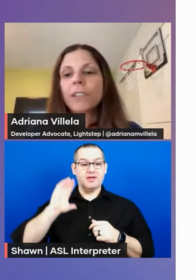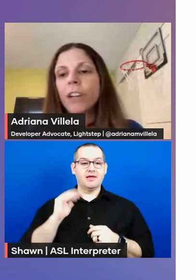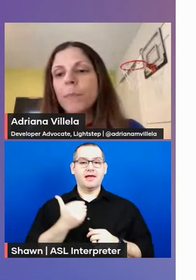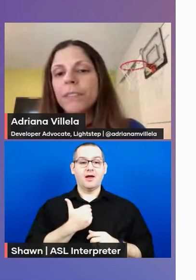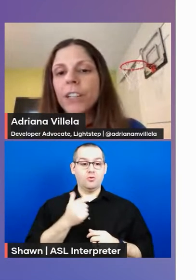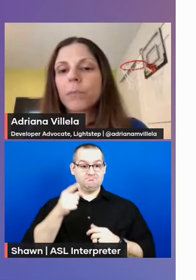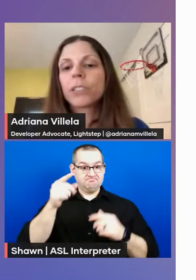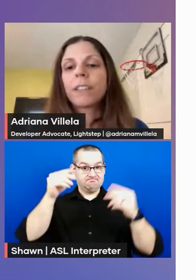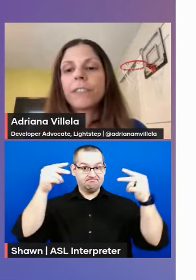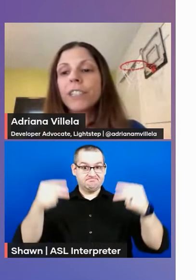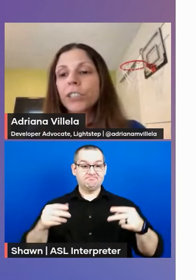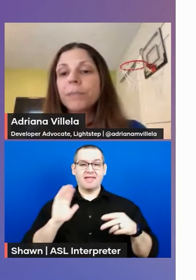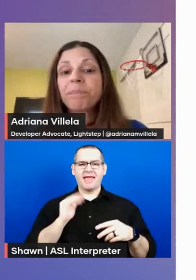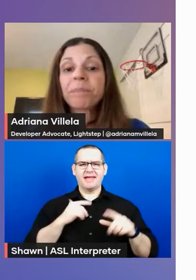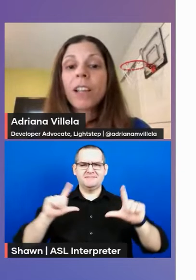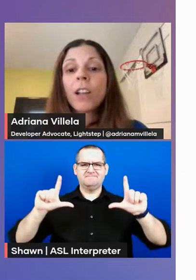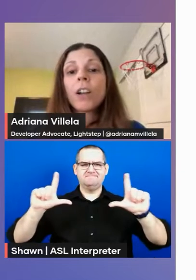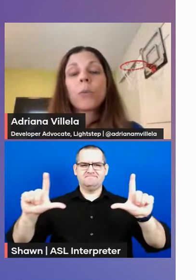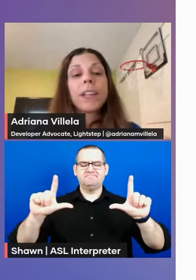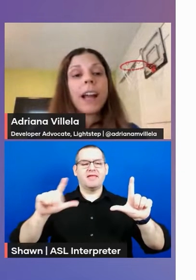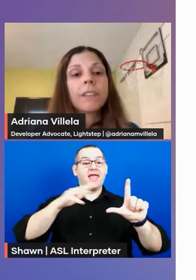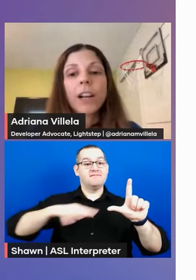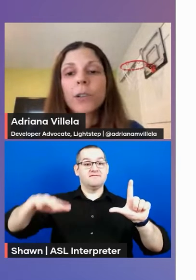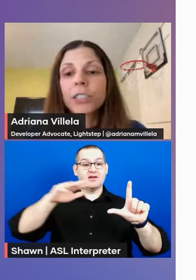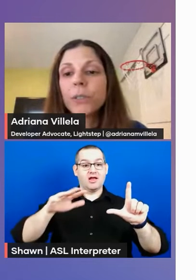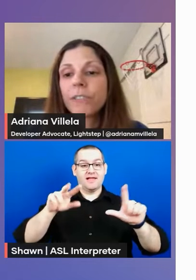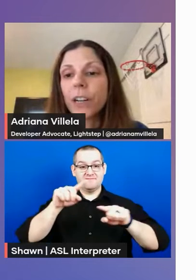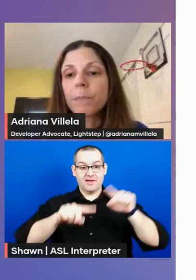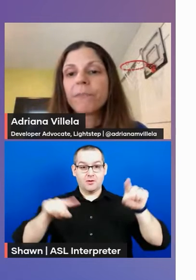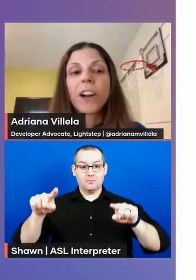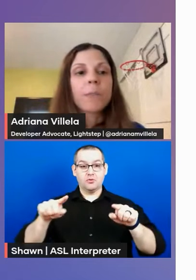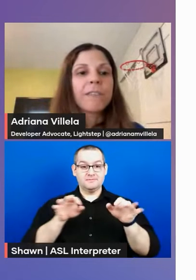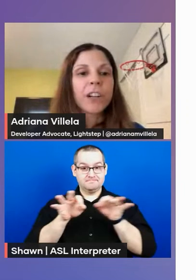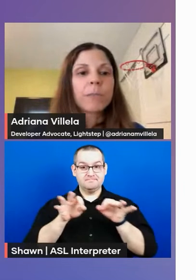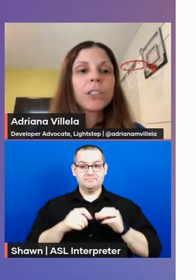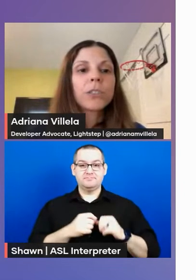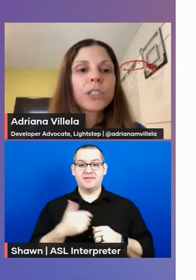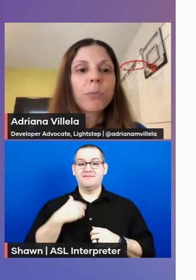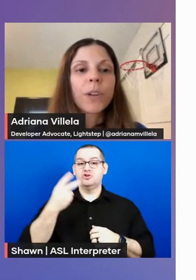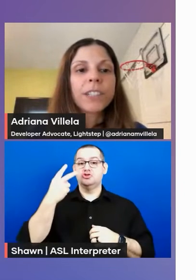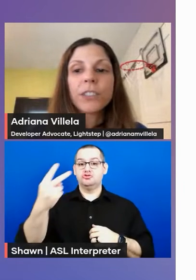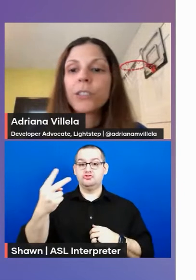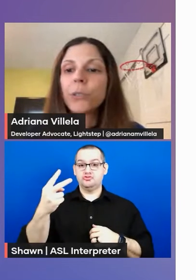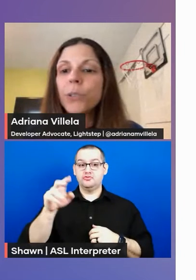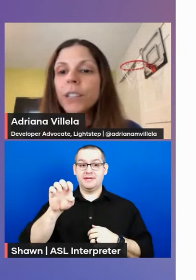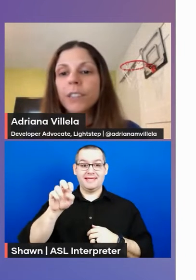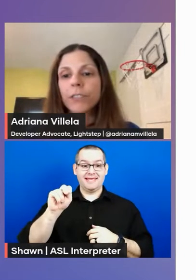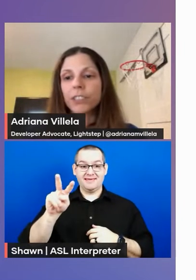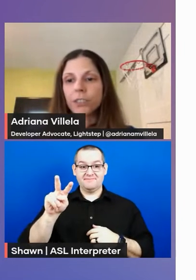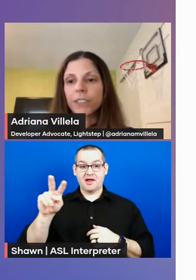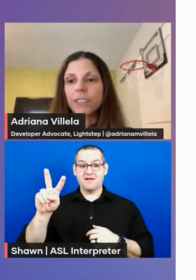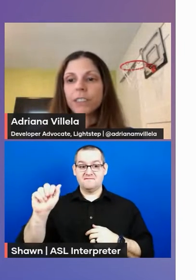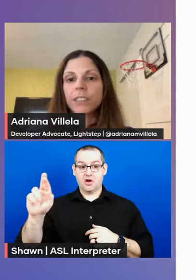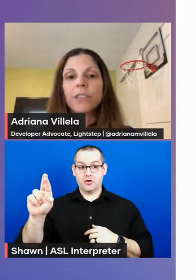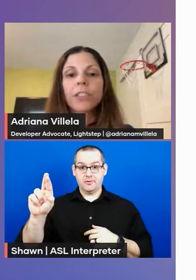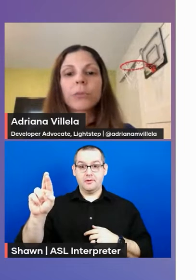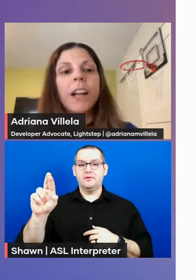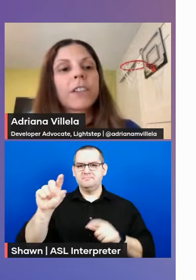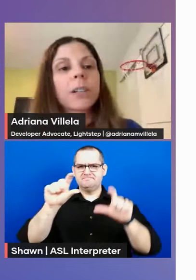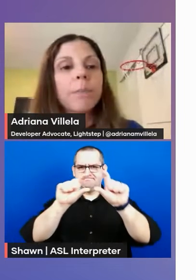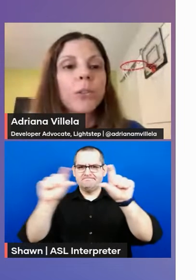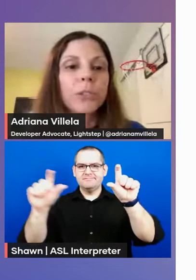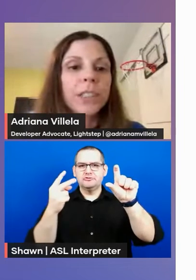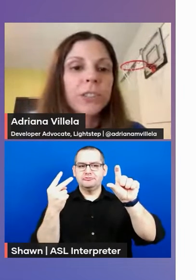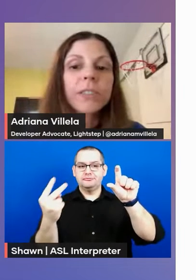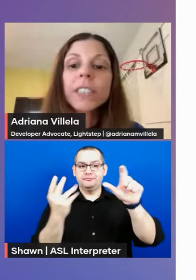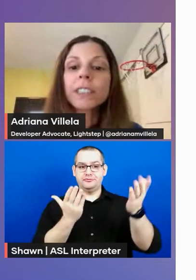snippet of our environment variable definition, we have our two environment variables, which point to two different services. So first we